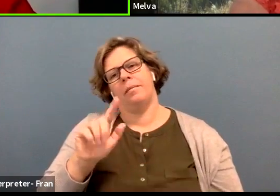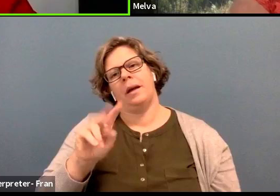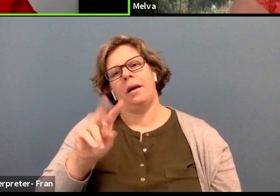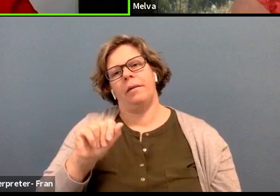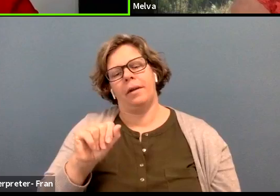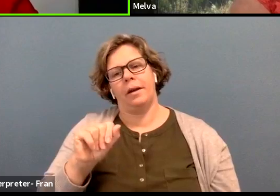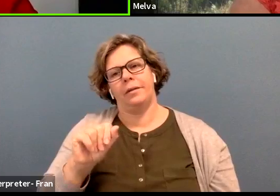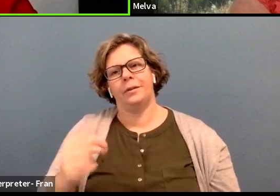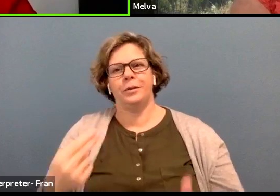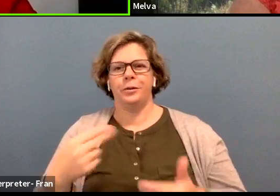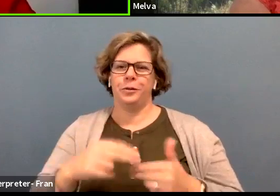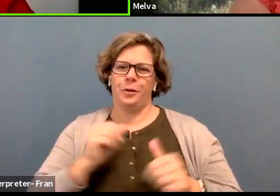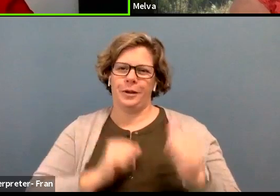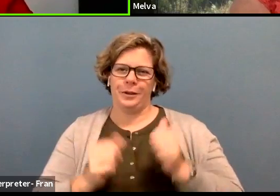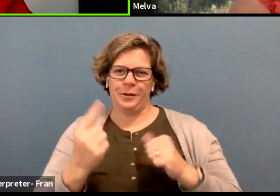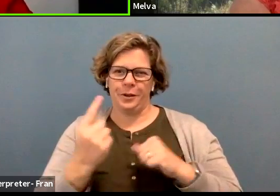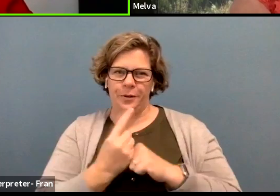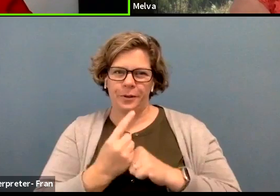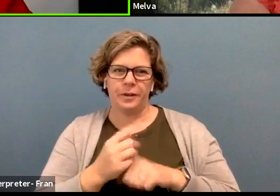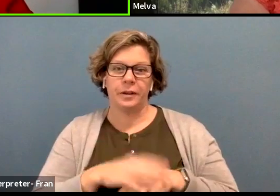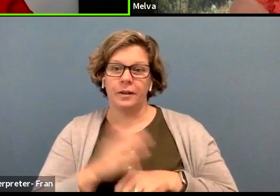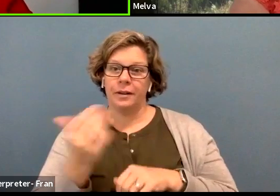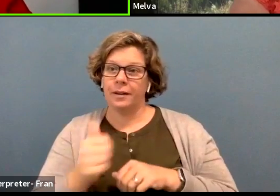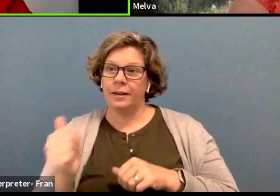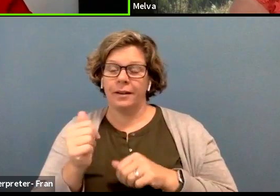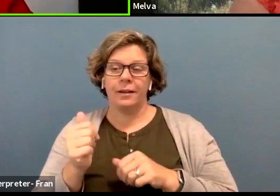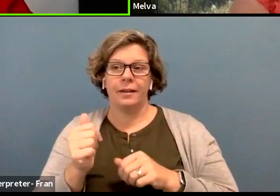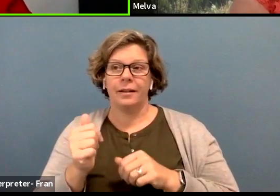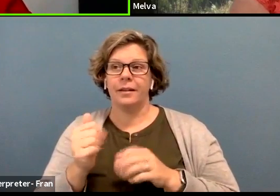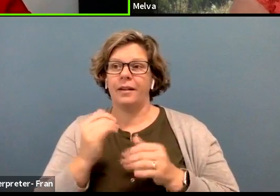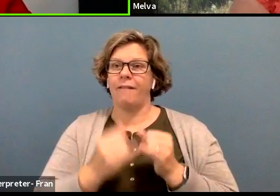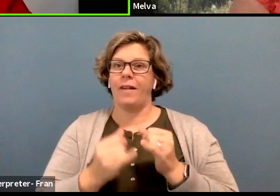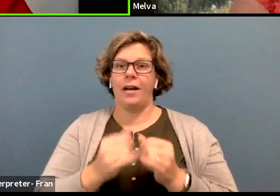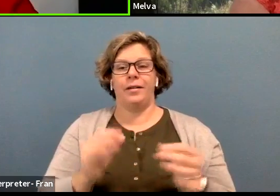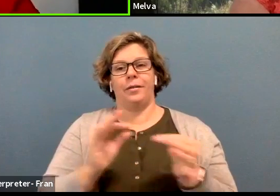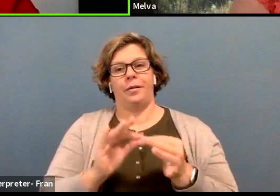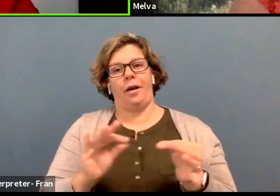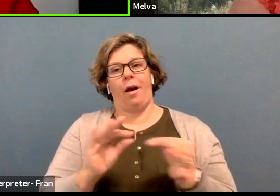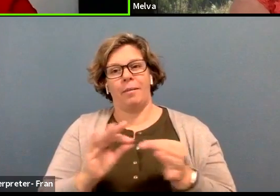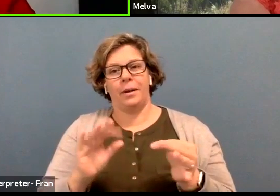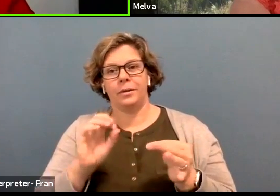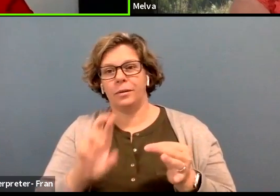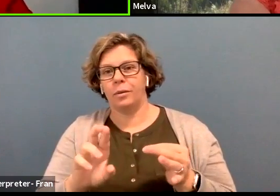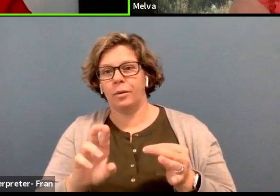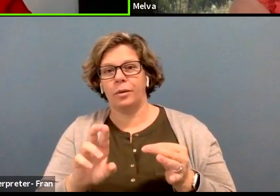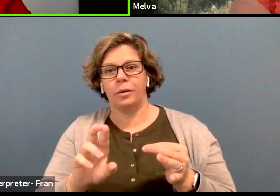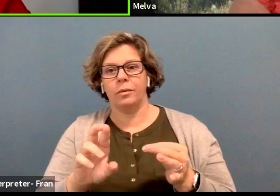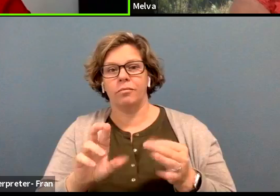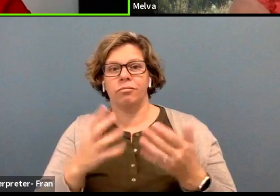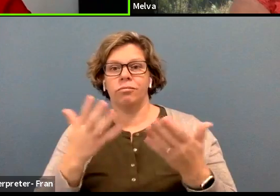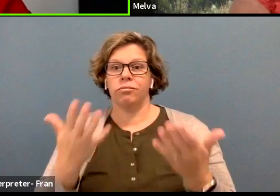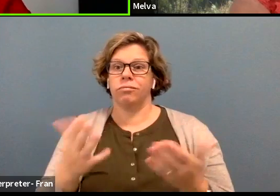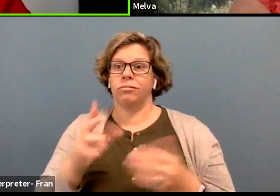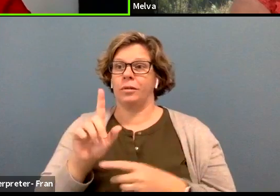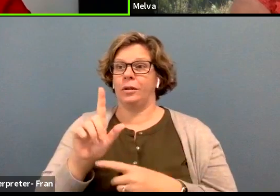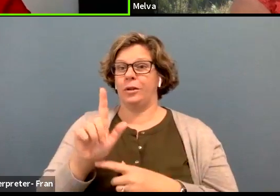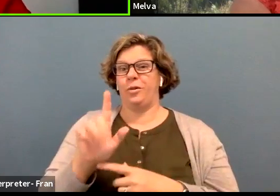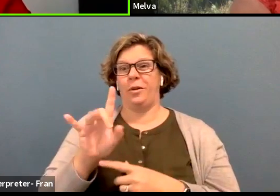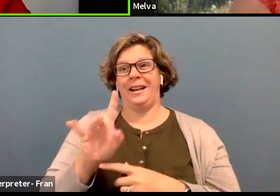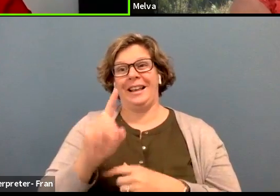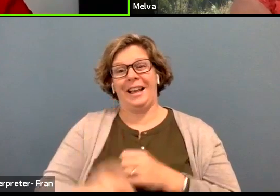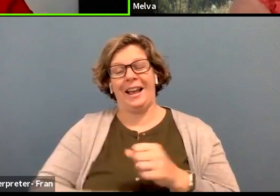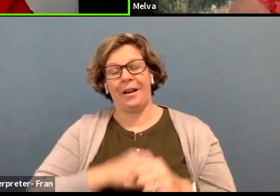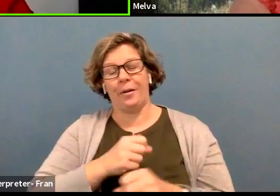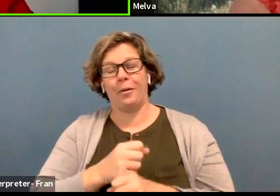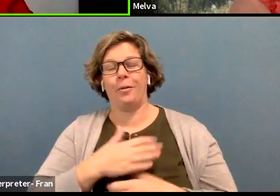with LeAnn today. And do you have any other final comments, or 28 years? Do you